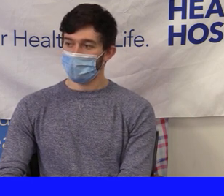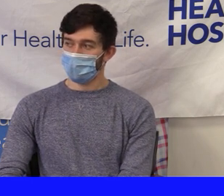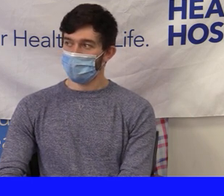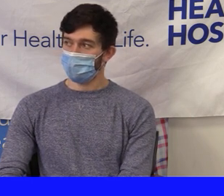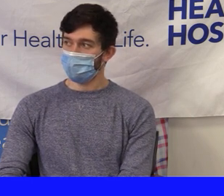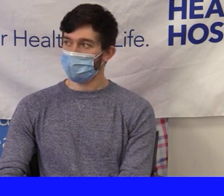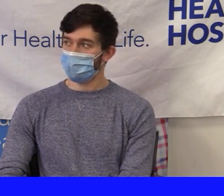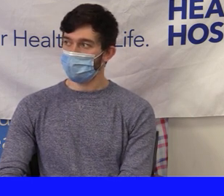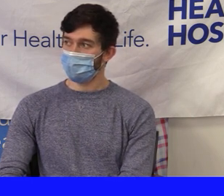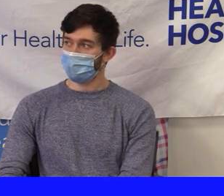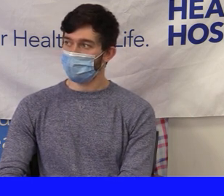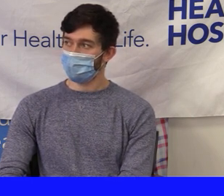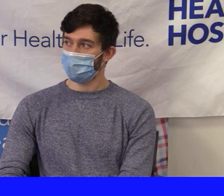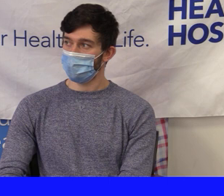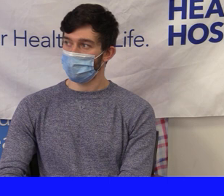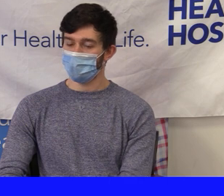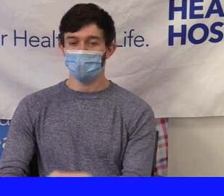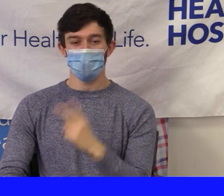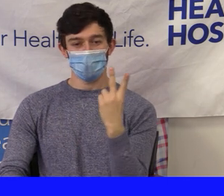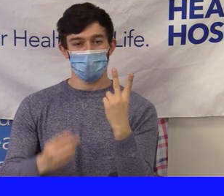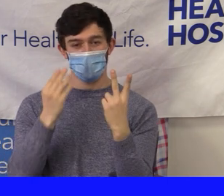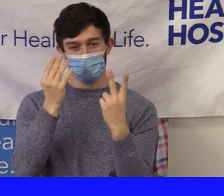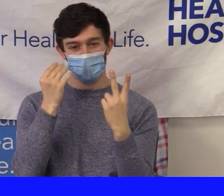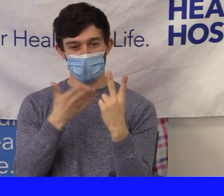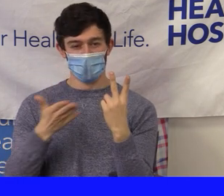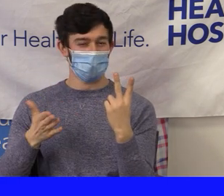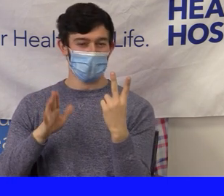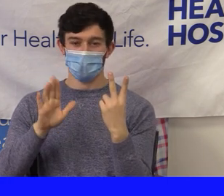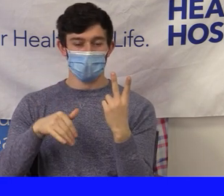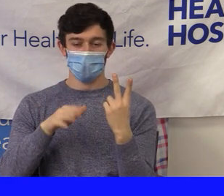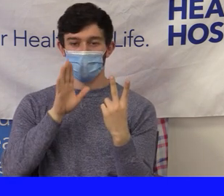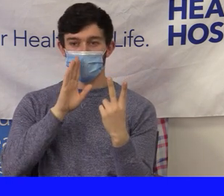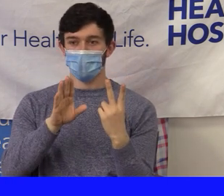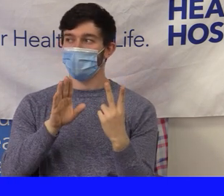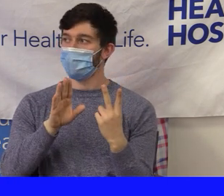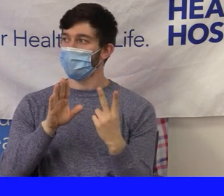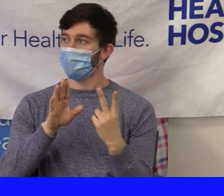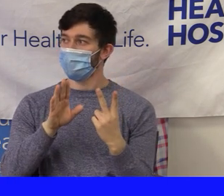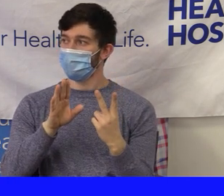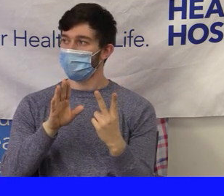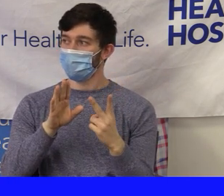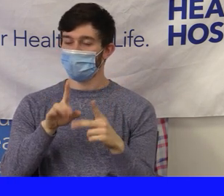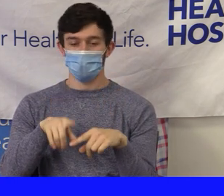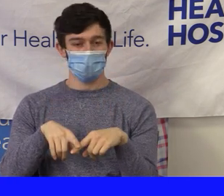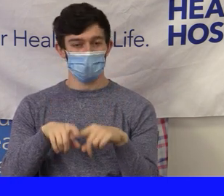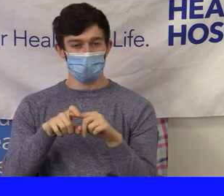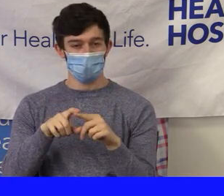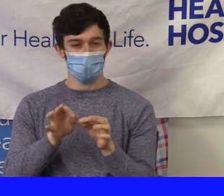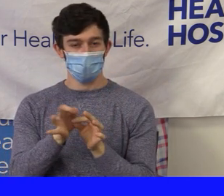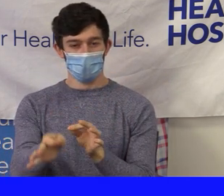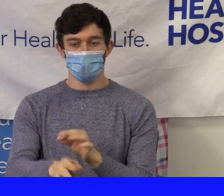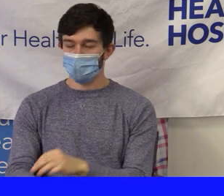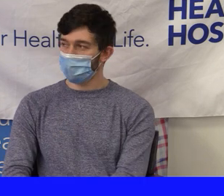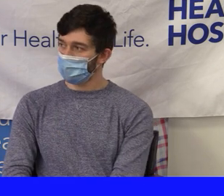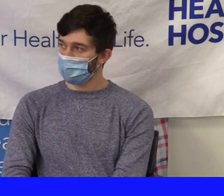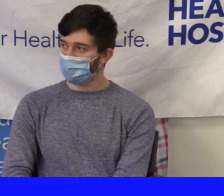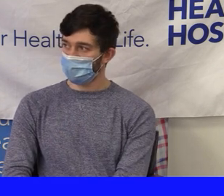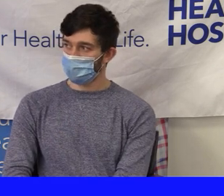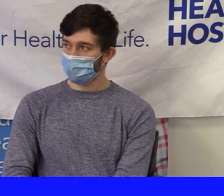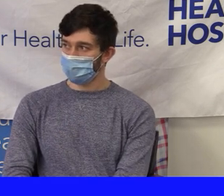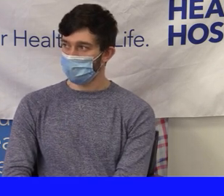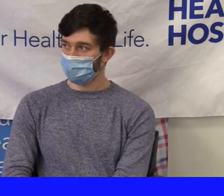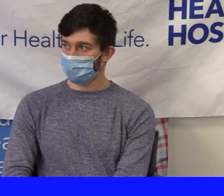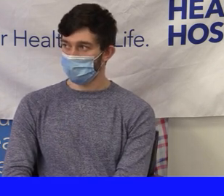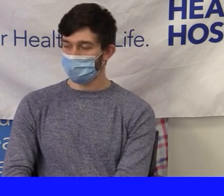that we're gonna postpone, given that we're running behind a few things. And any